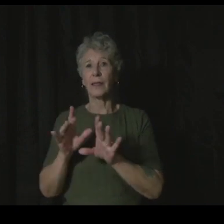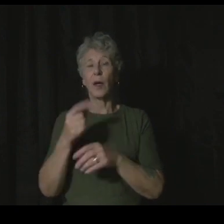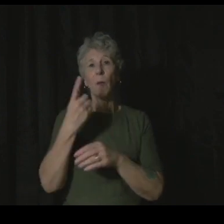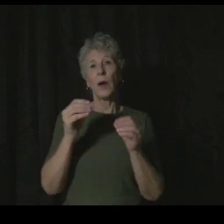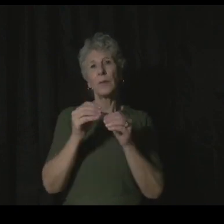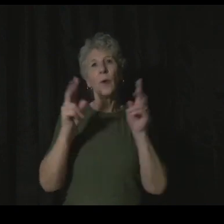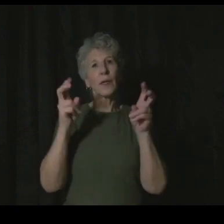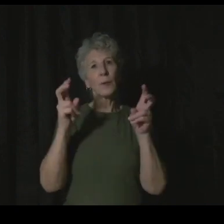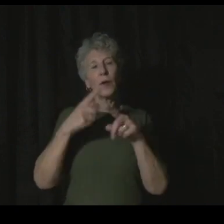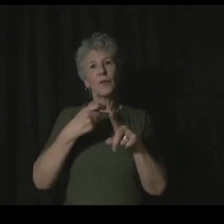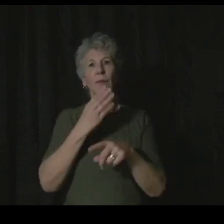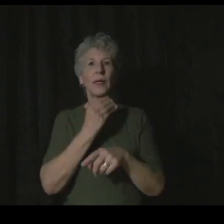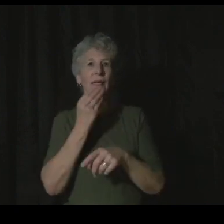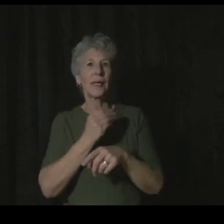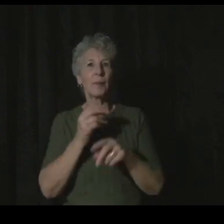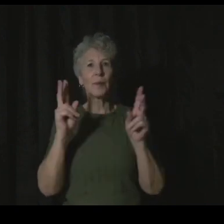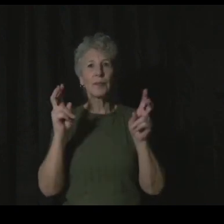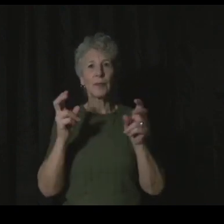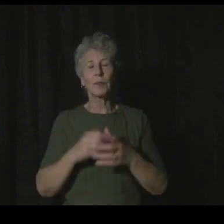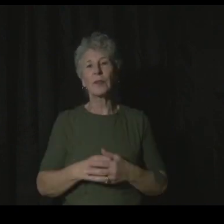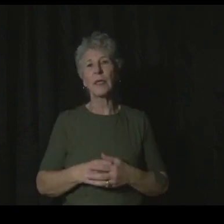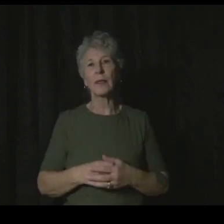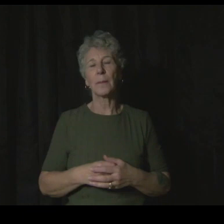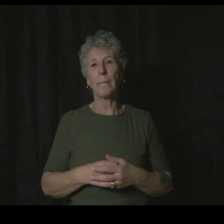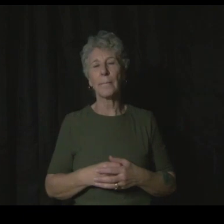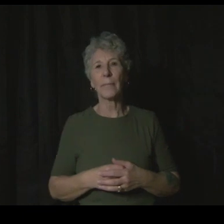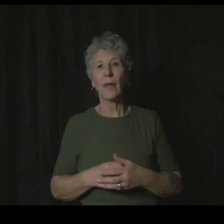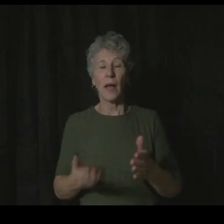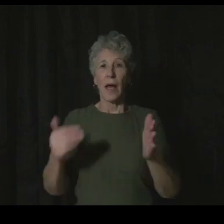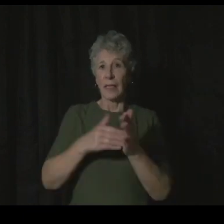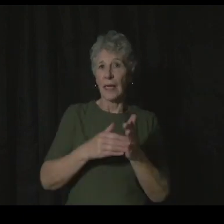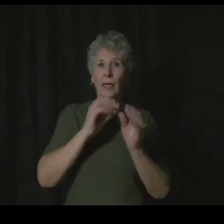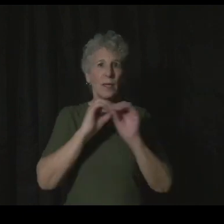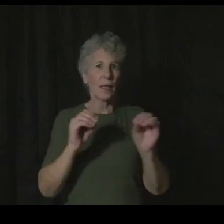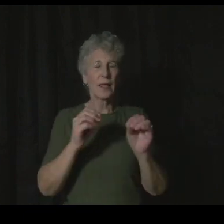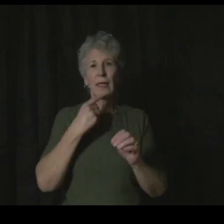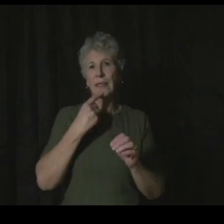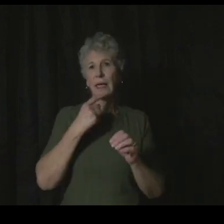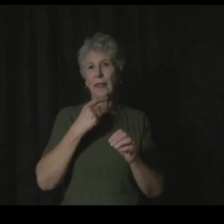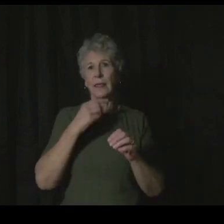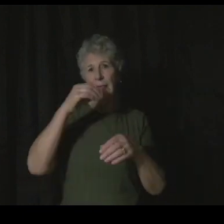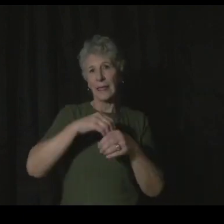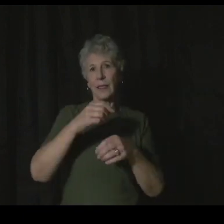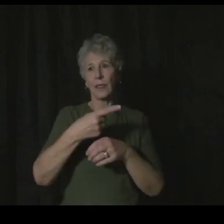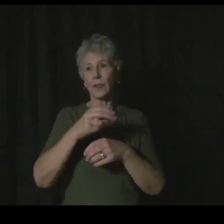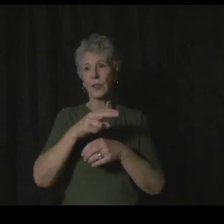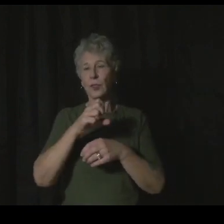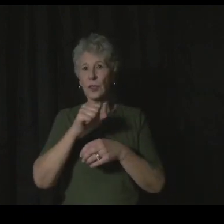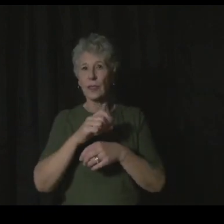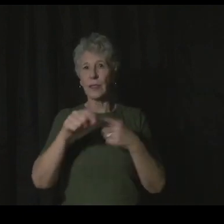from the Hebrew Scriptures. It's from Malachi chapter 1. Once again, nothing is mentioned in the Genesis account concerning